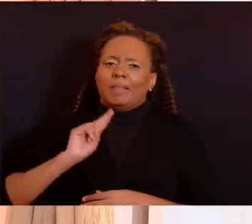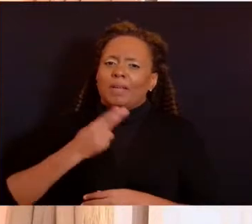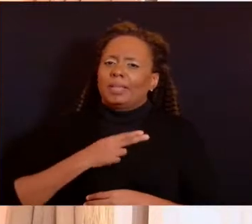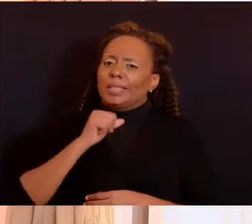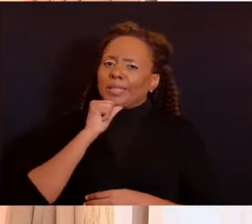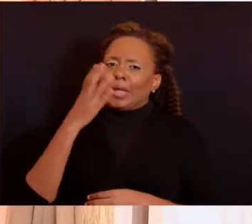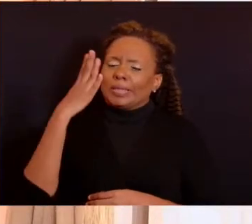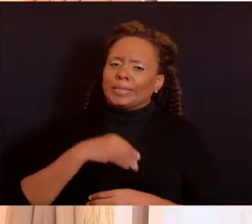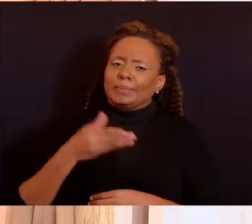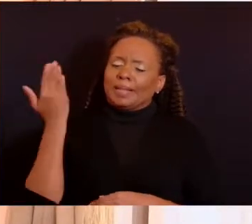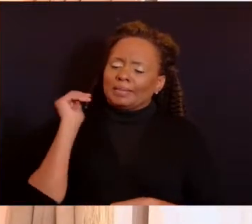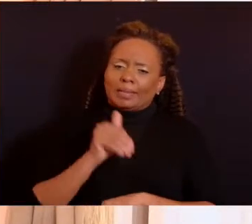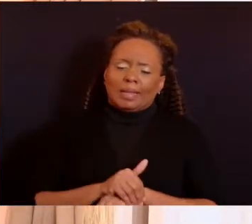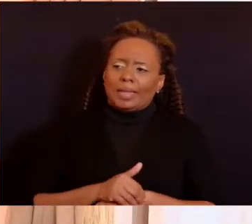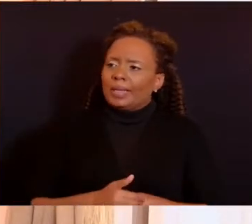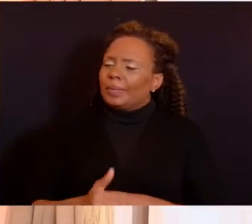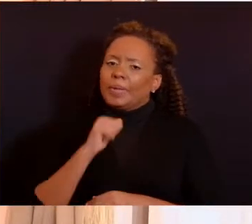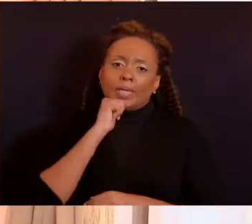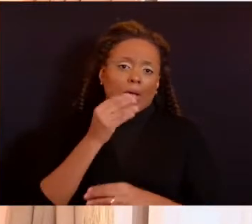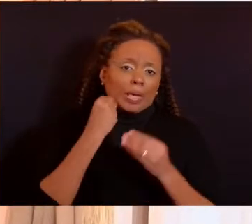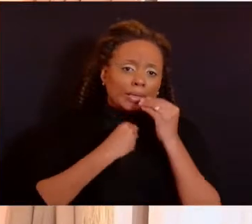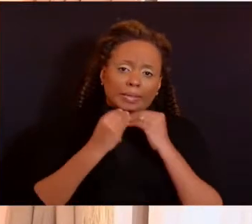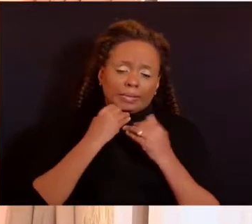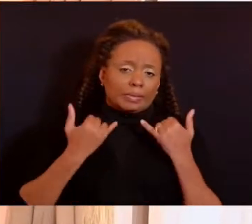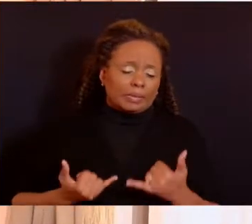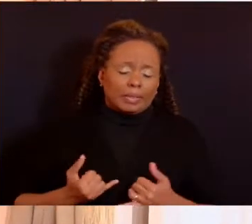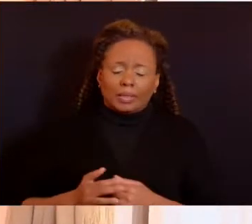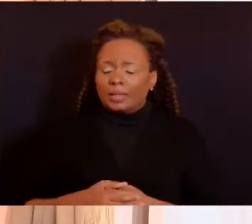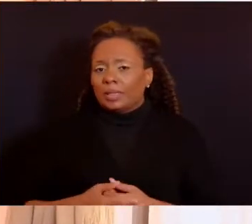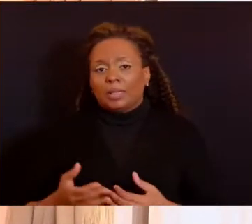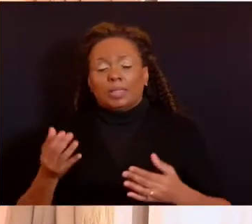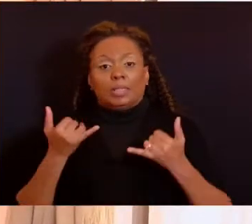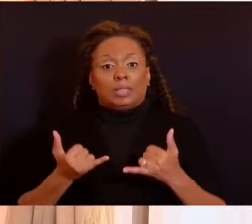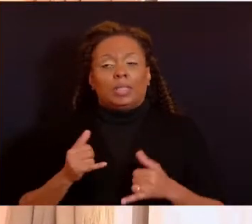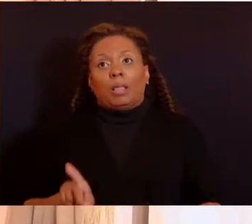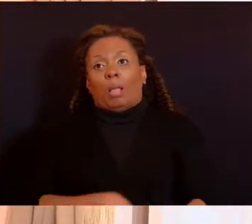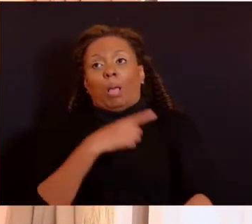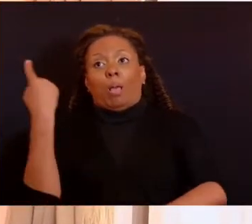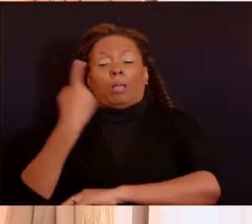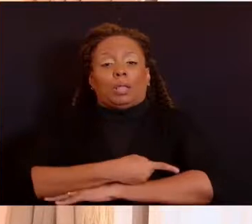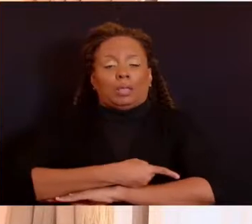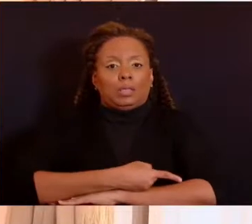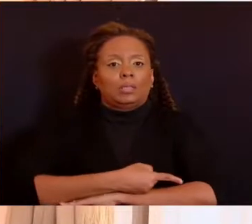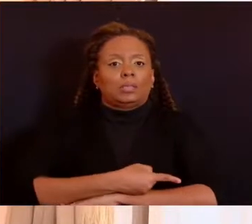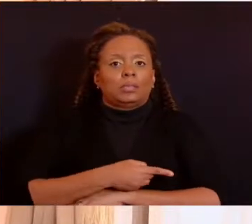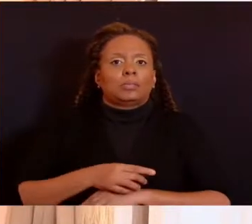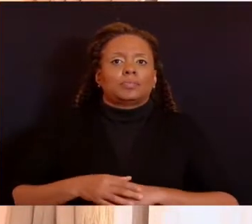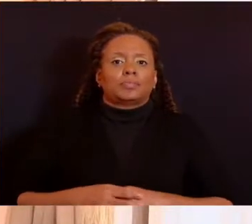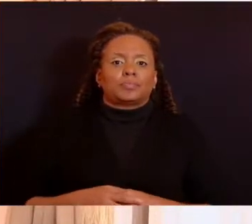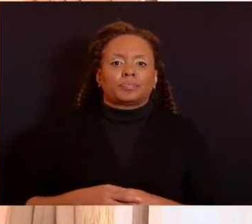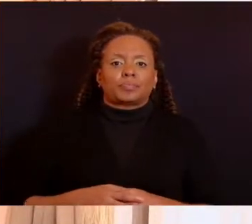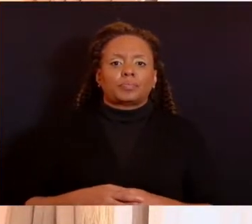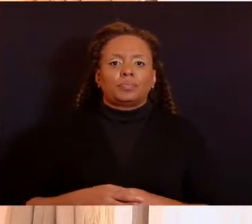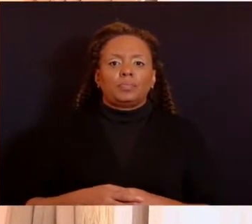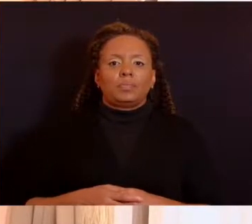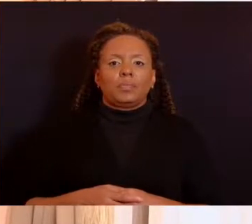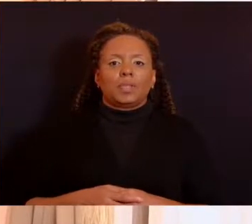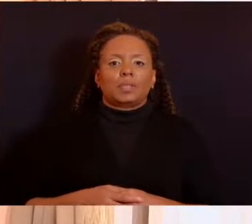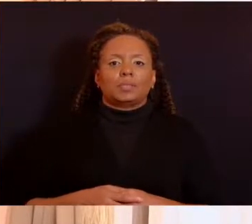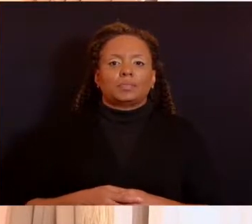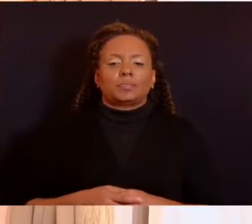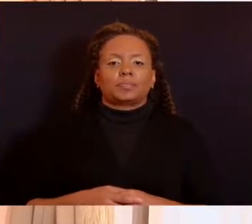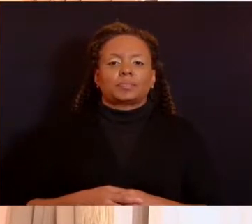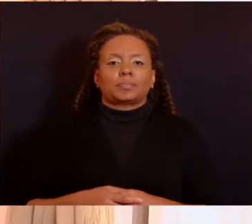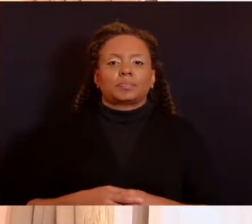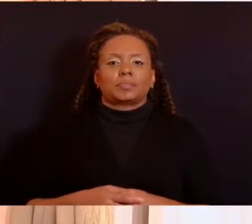have not eaten for the day, and it has been a long day, but we are intent on trying